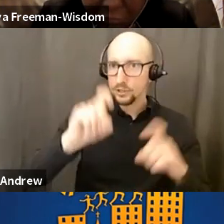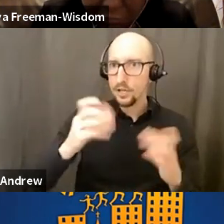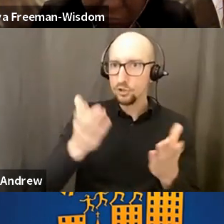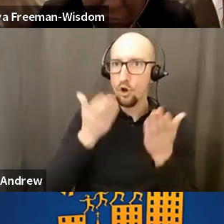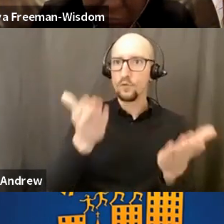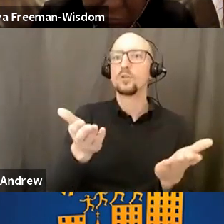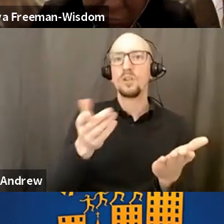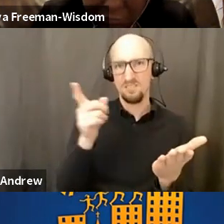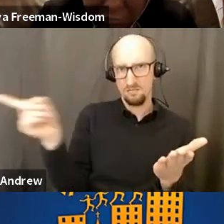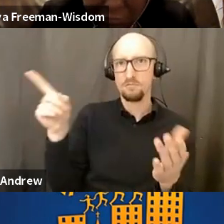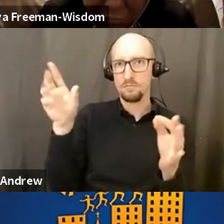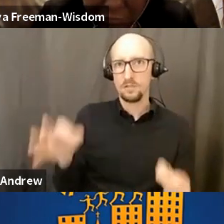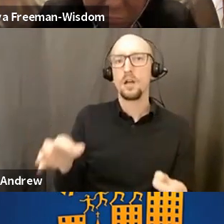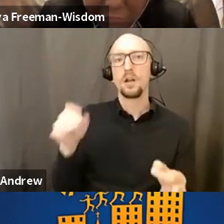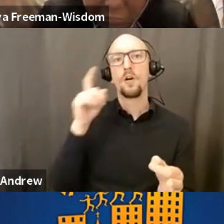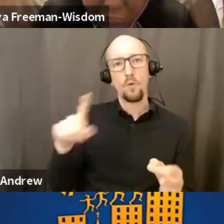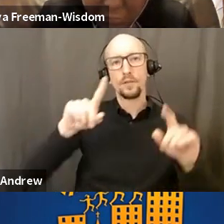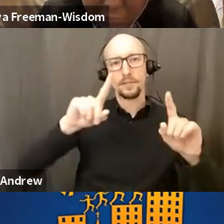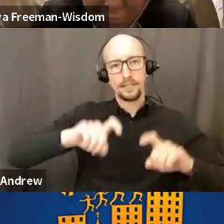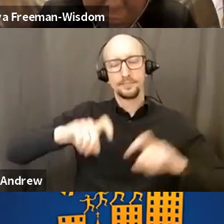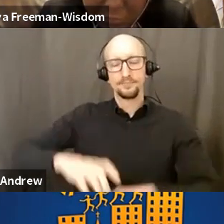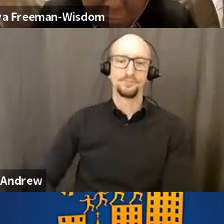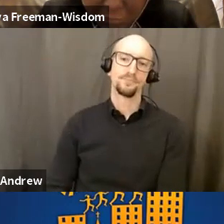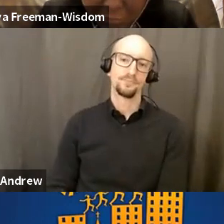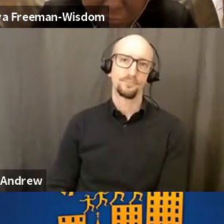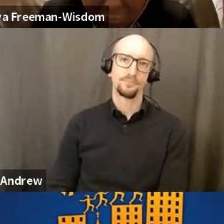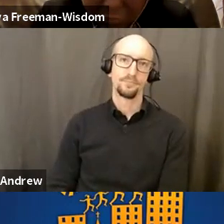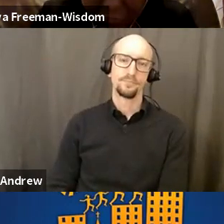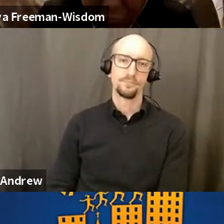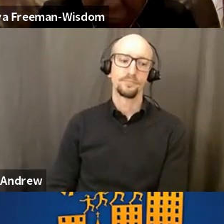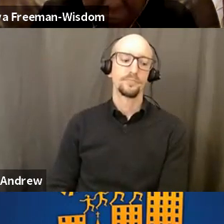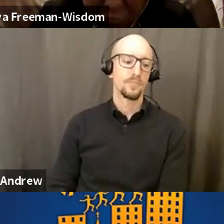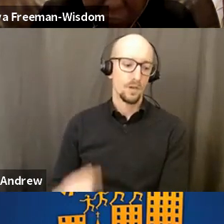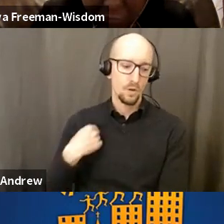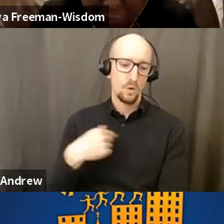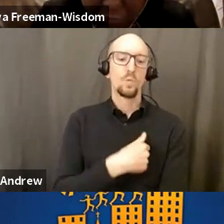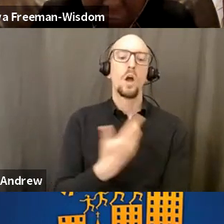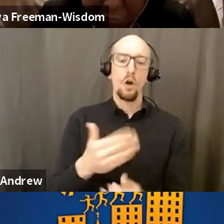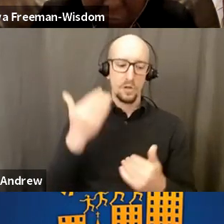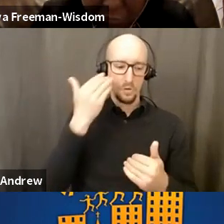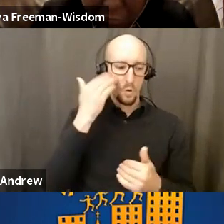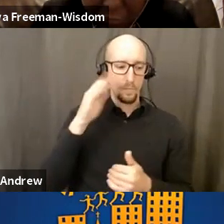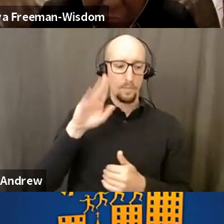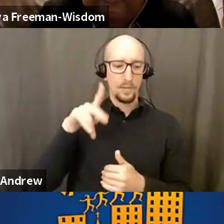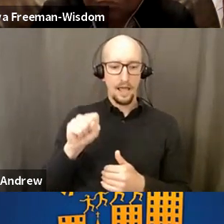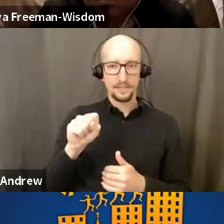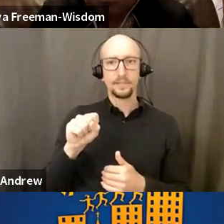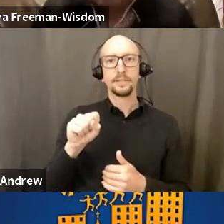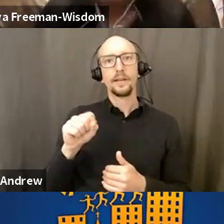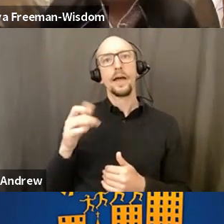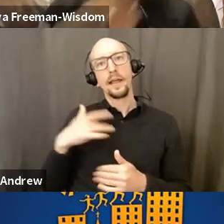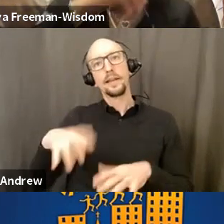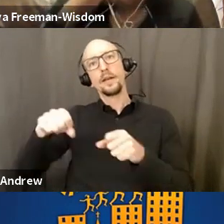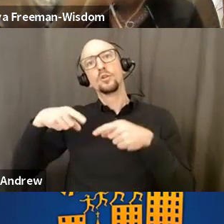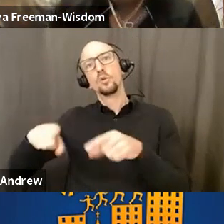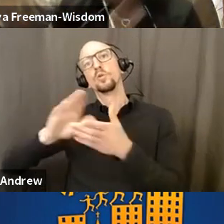locations for these assessments. We know that BPS students typically would take the assessment during the school day. Non-BPS